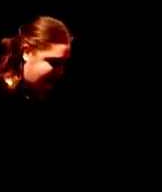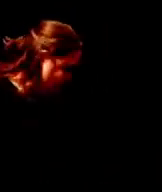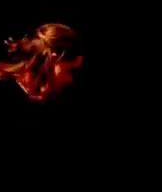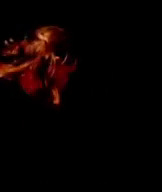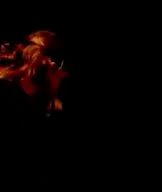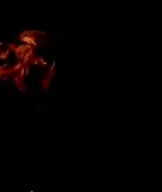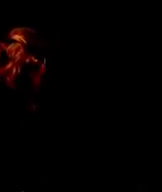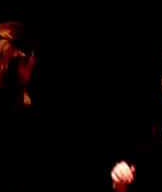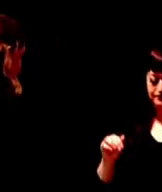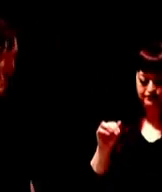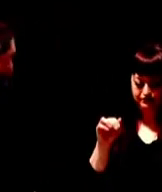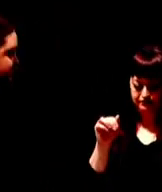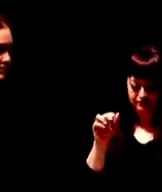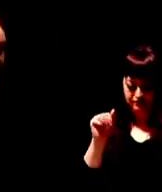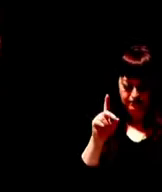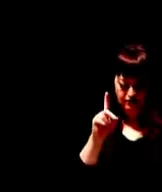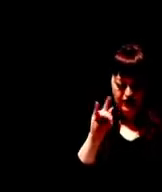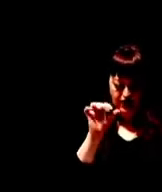Aiden Klink.